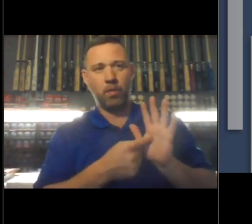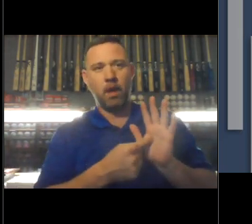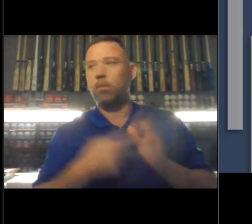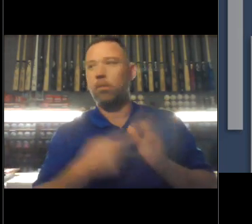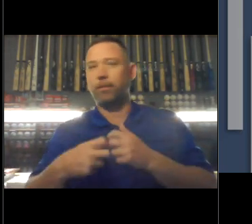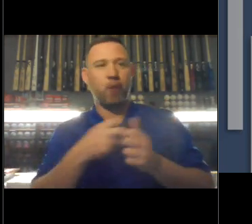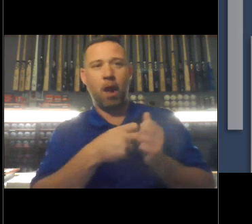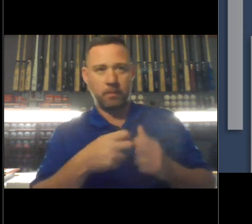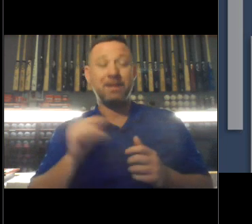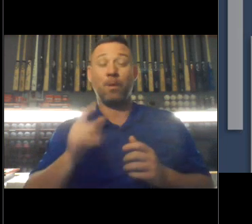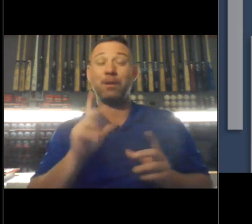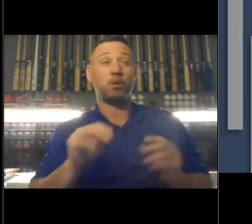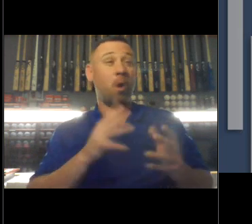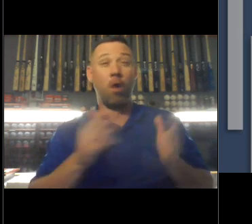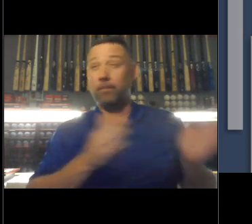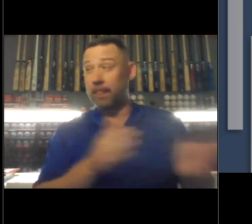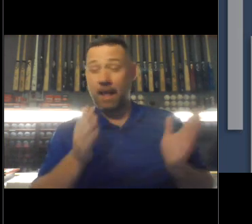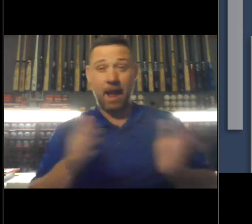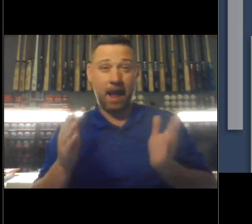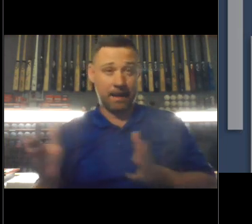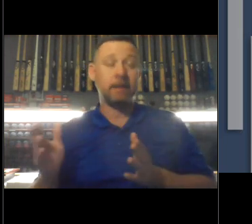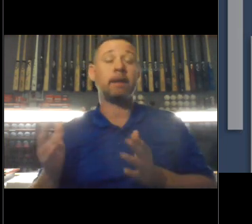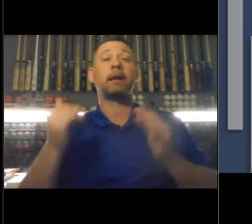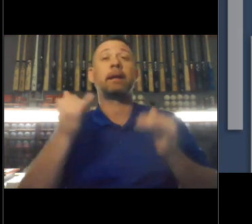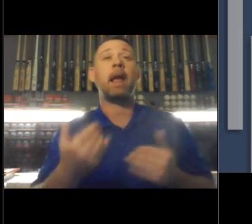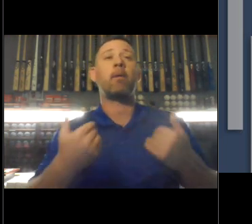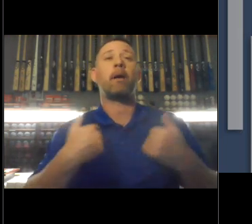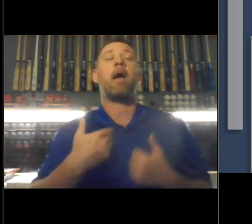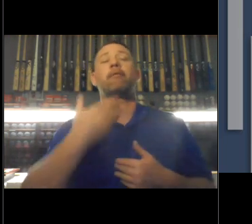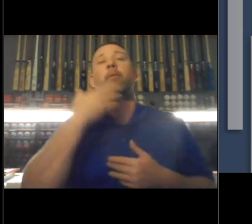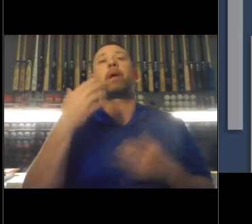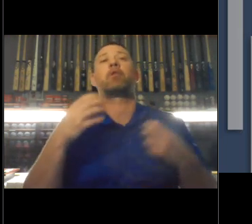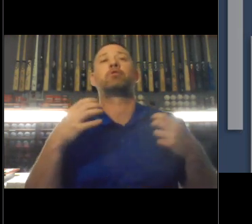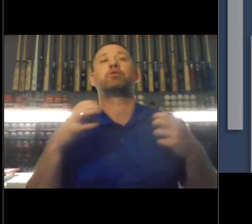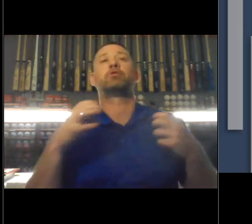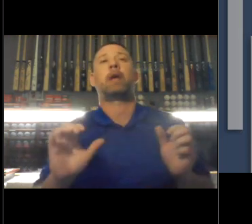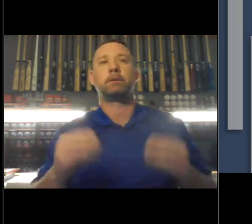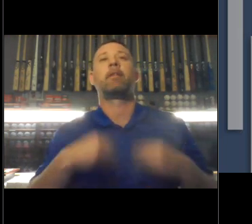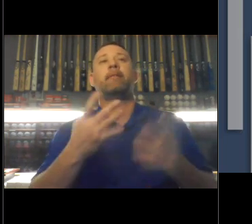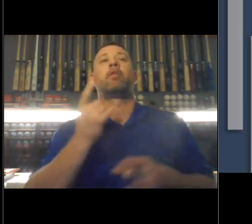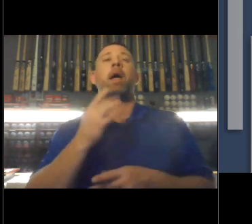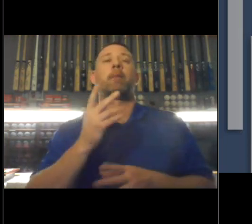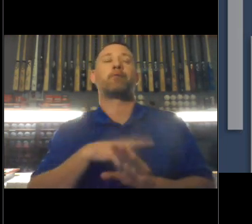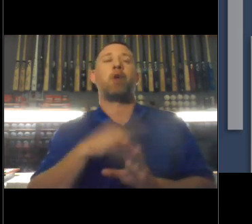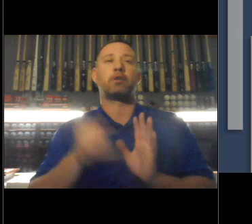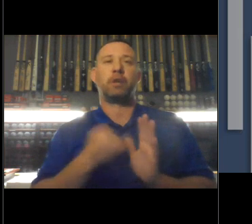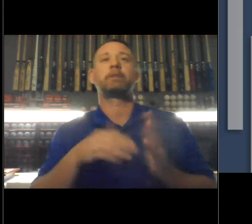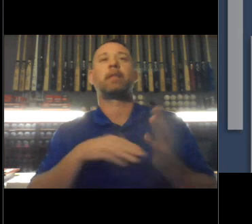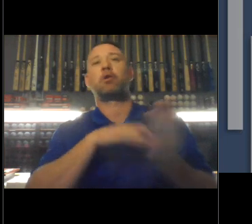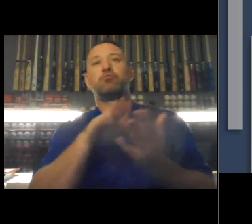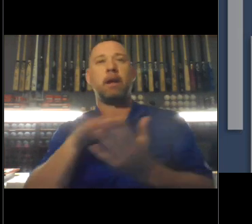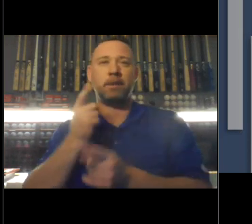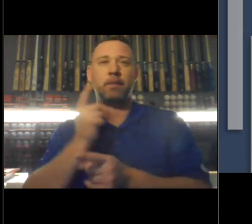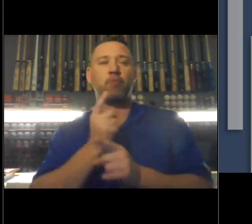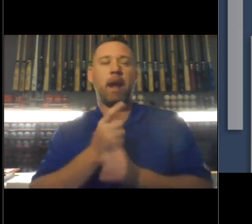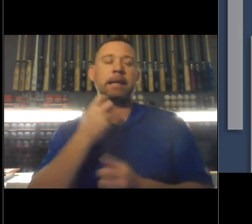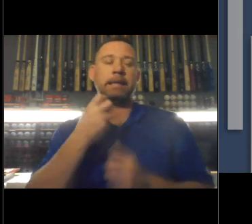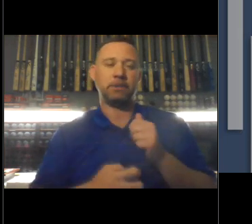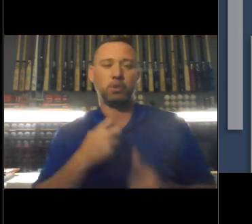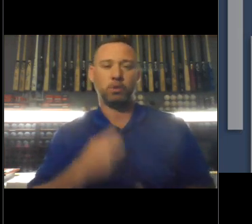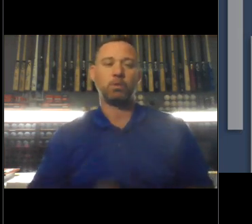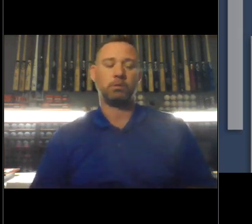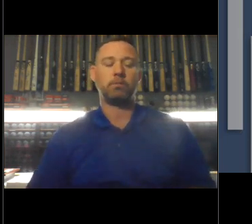great planning work, now we have a better chance of delivering the right projects that are addressing the right issues.